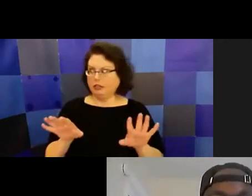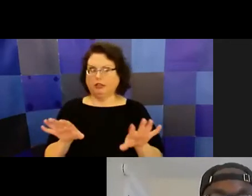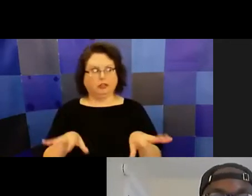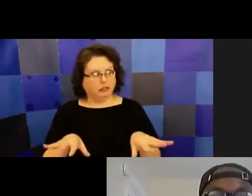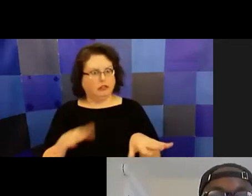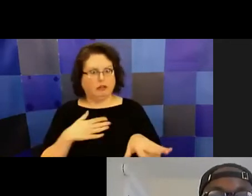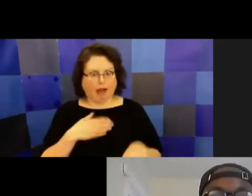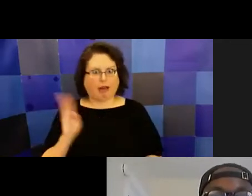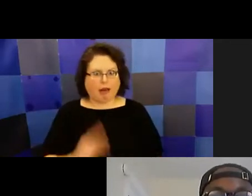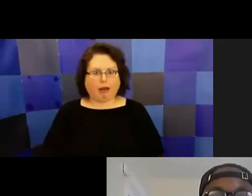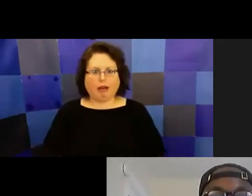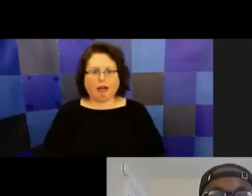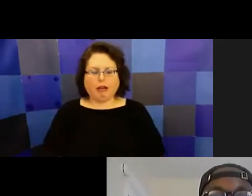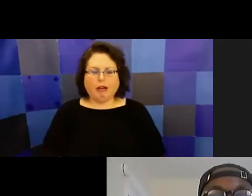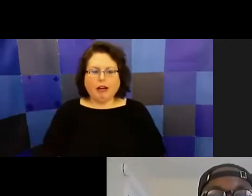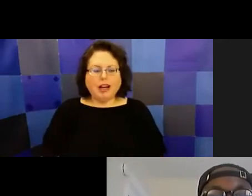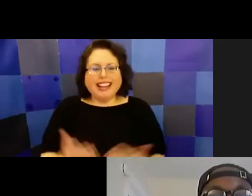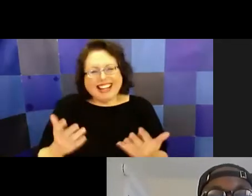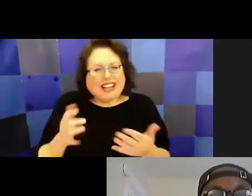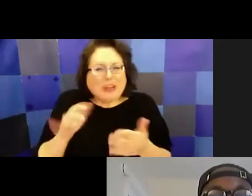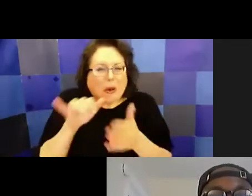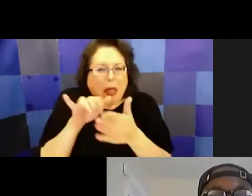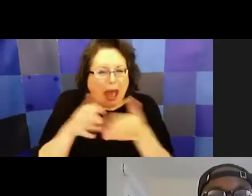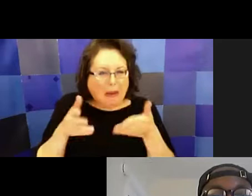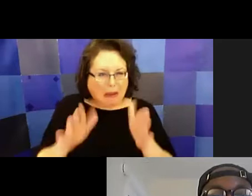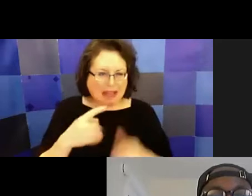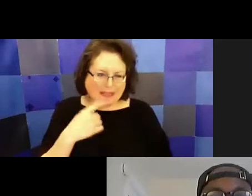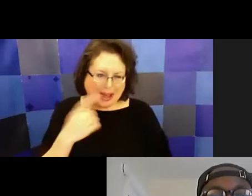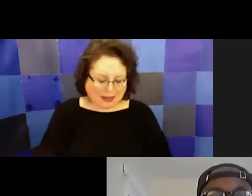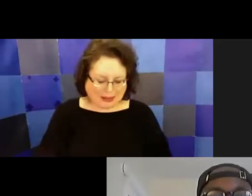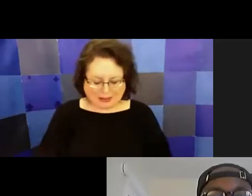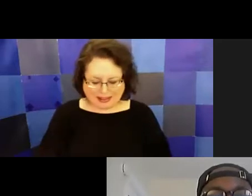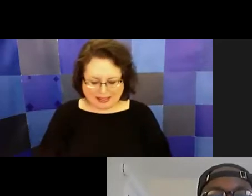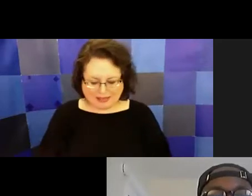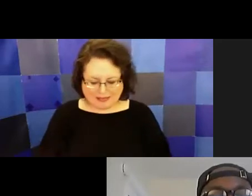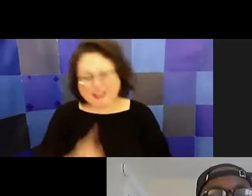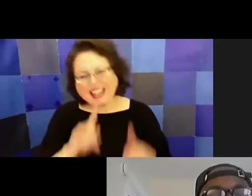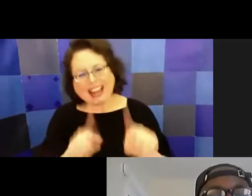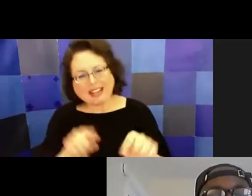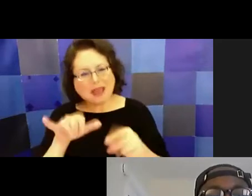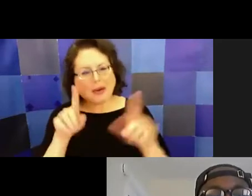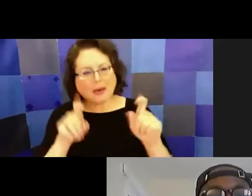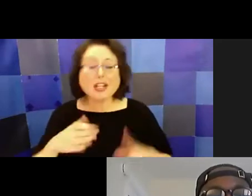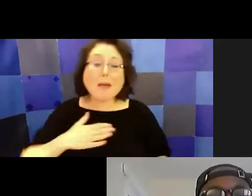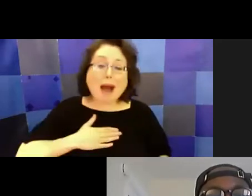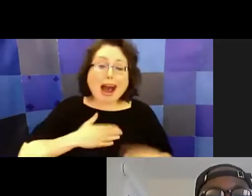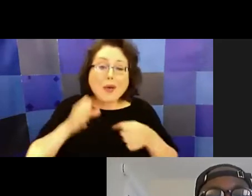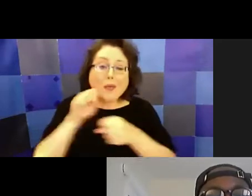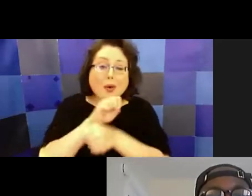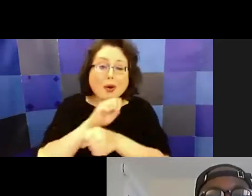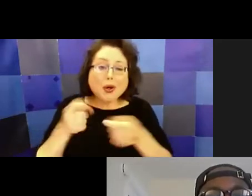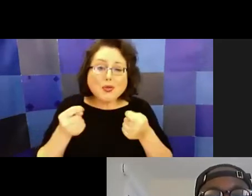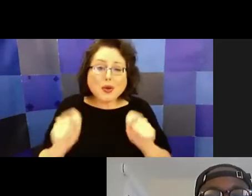know. So I guess that was a roundabout way of coming at that, of answering that question. I guess my work tries to understand